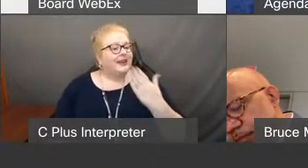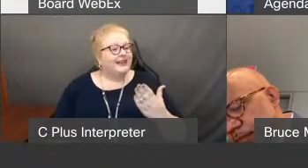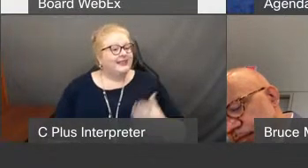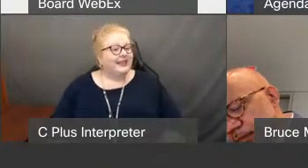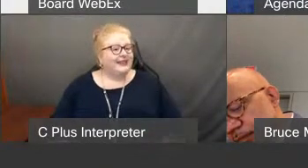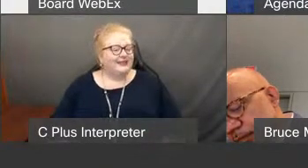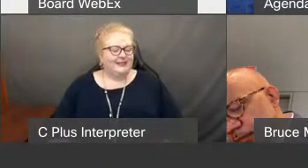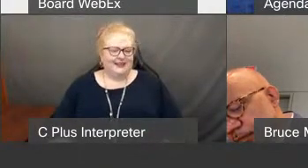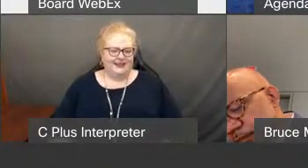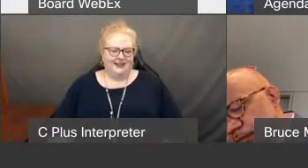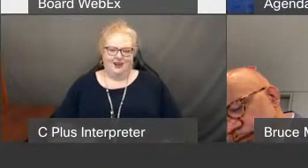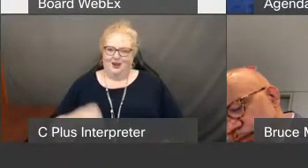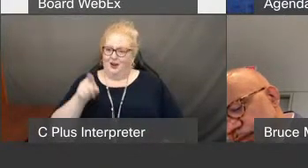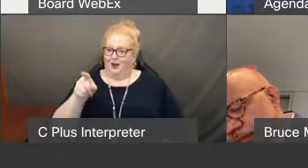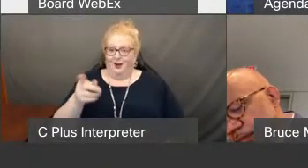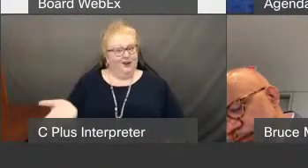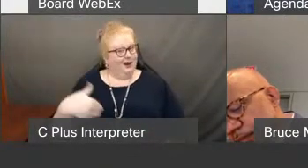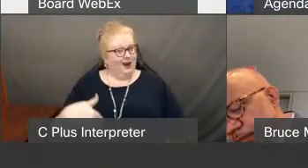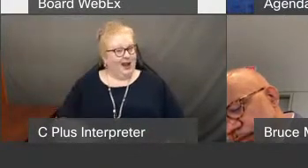You're up.